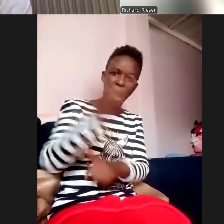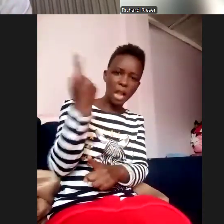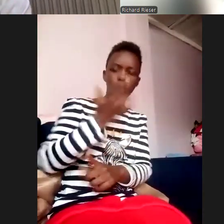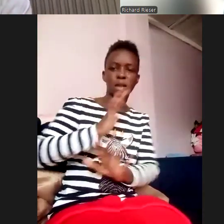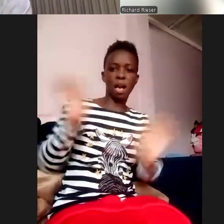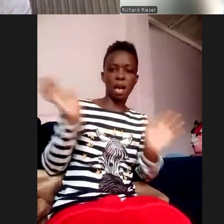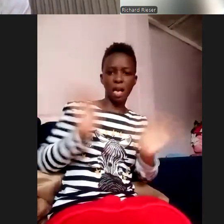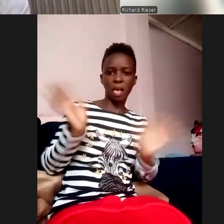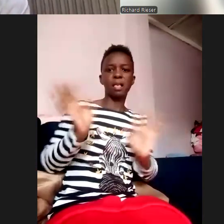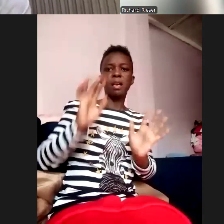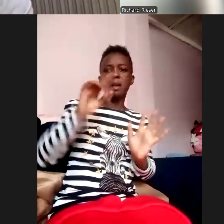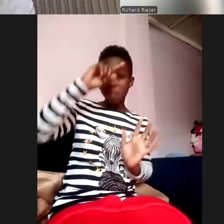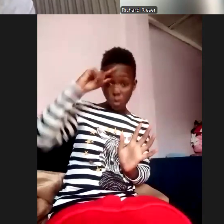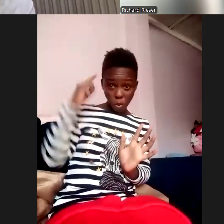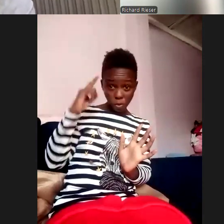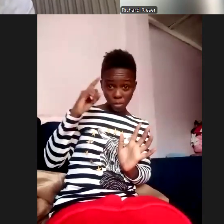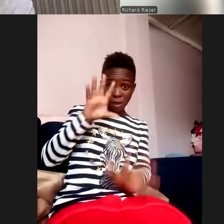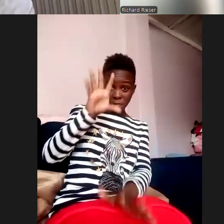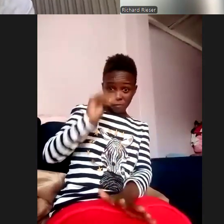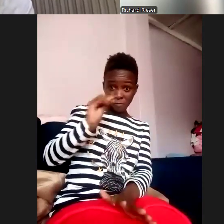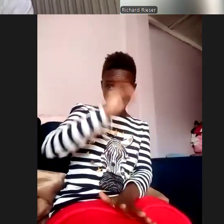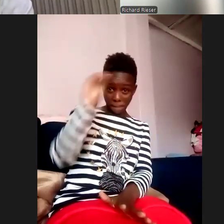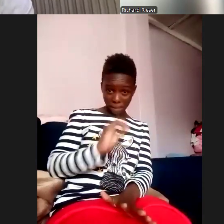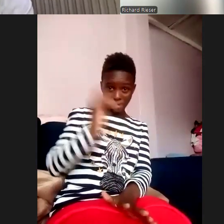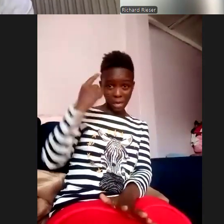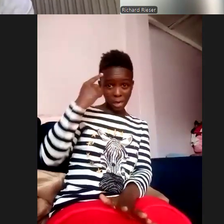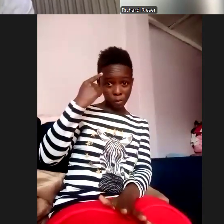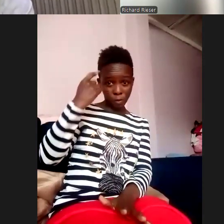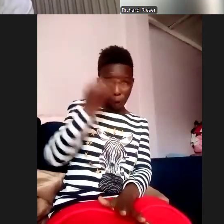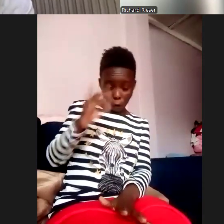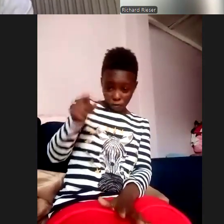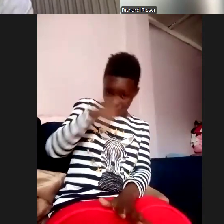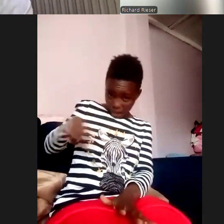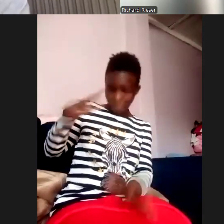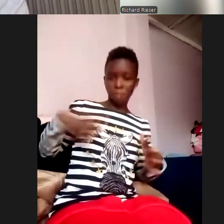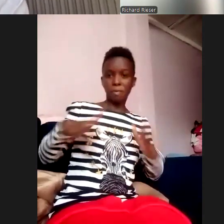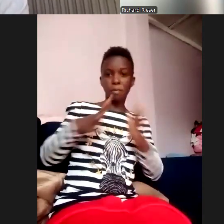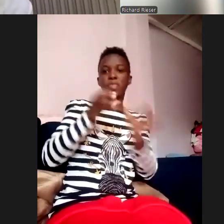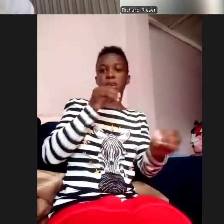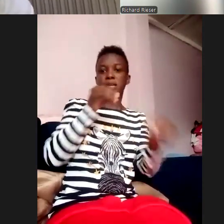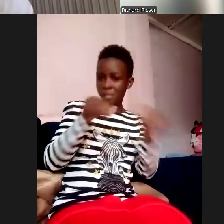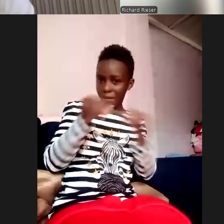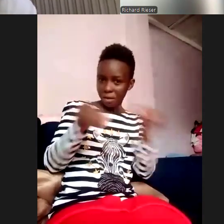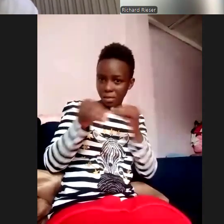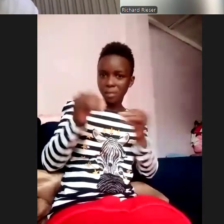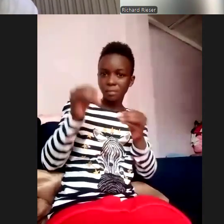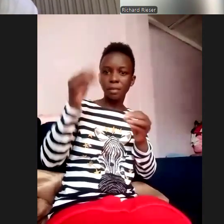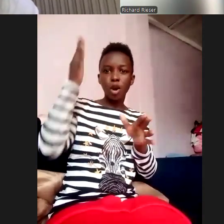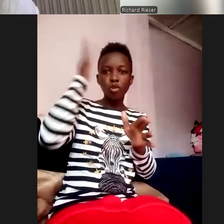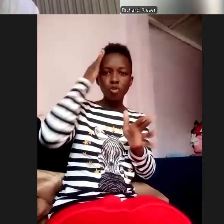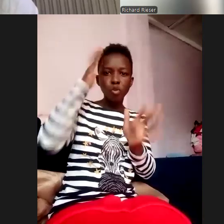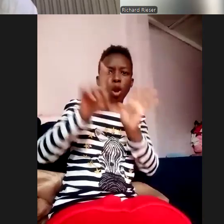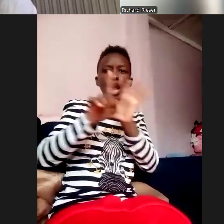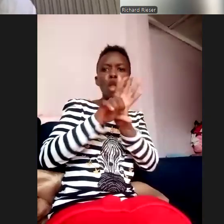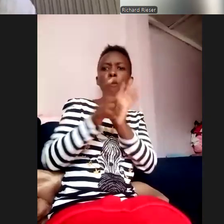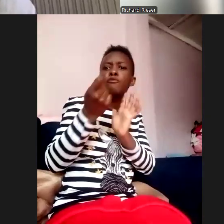people with disability are accessible, it's sometimes it won't be enough if we just advocate, but